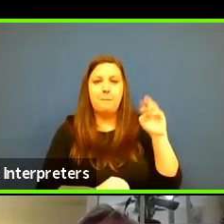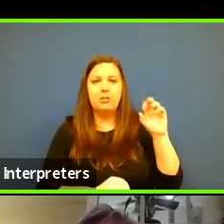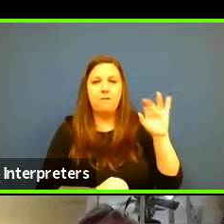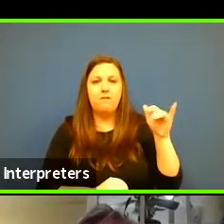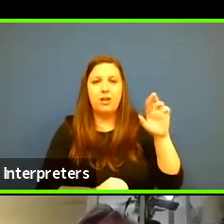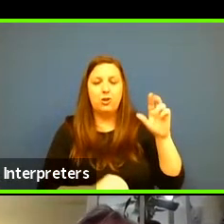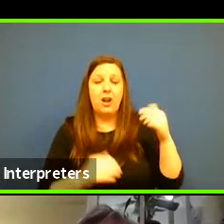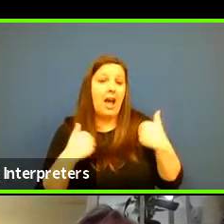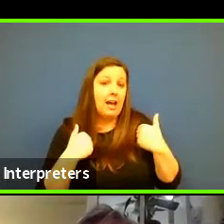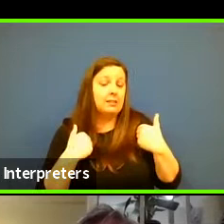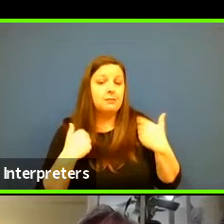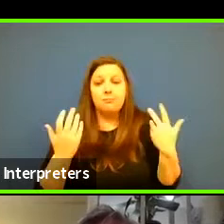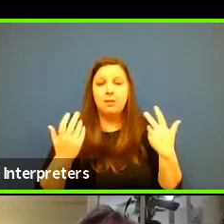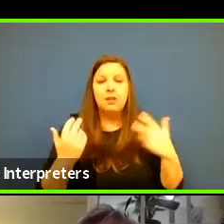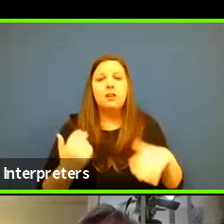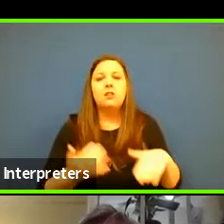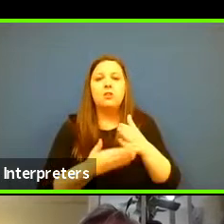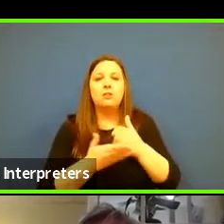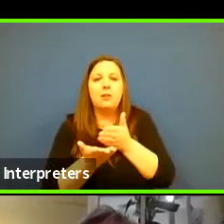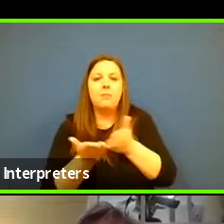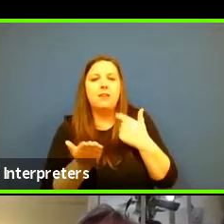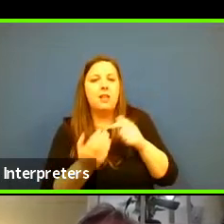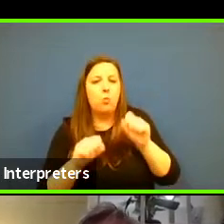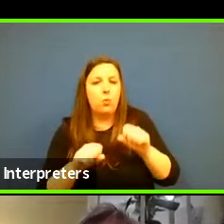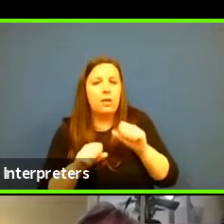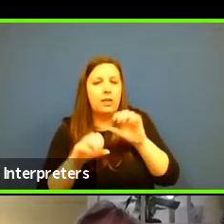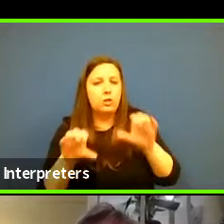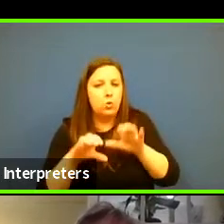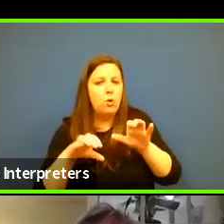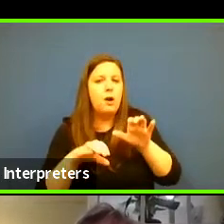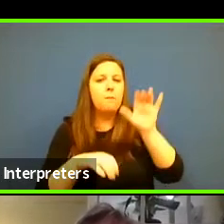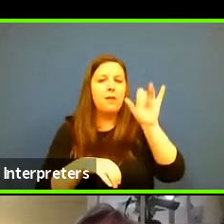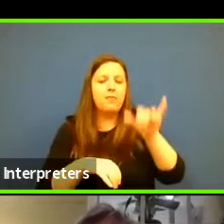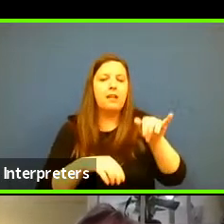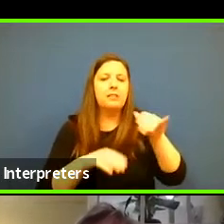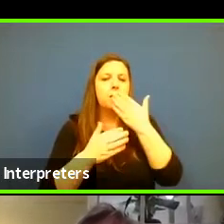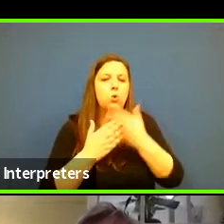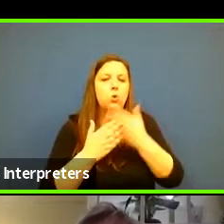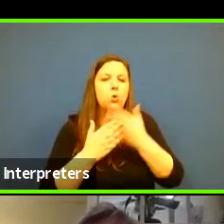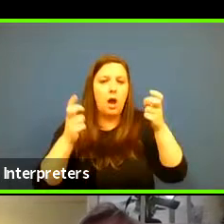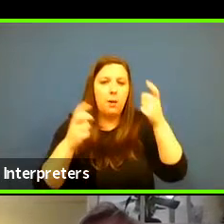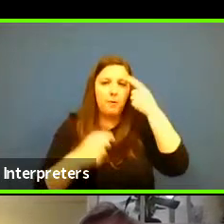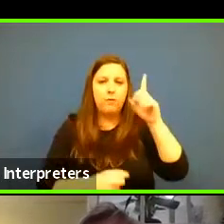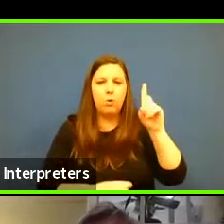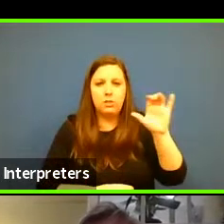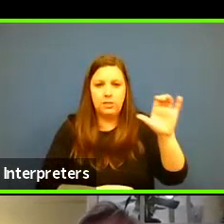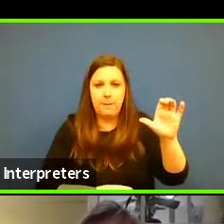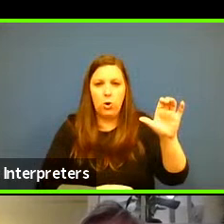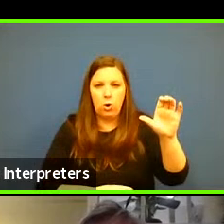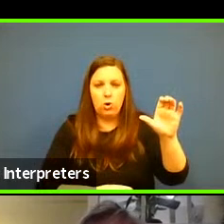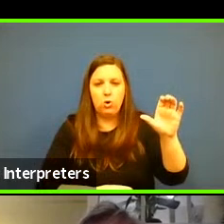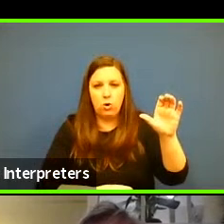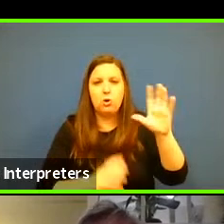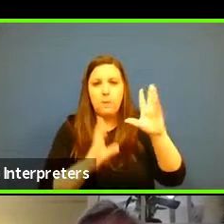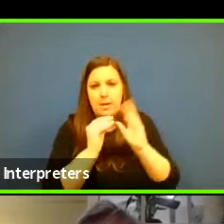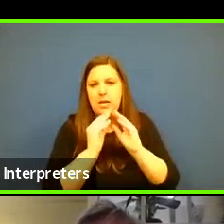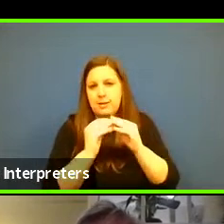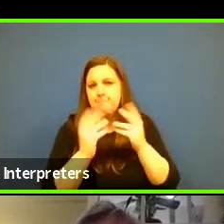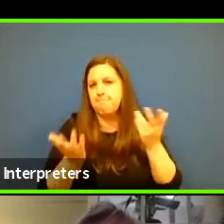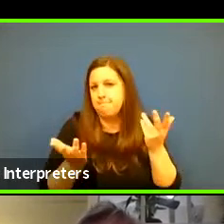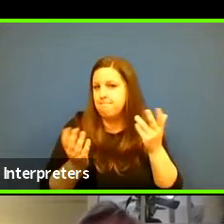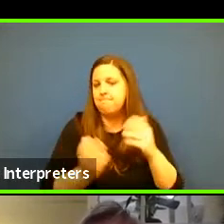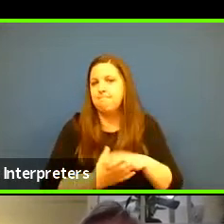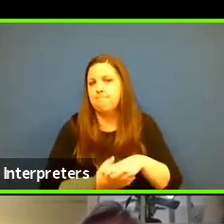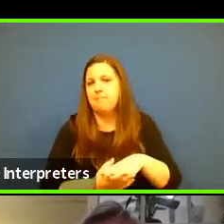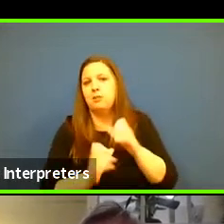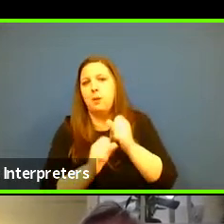some things that we can do, but I think that would be a good topic for December's meeting, to